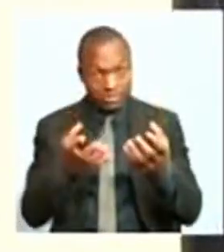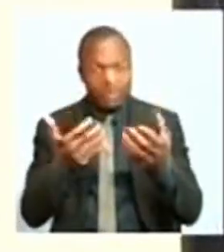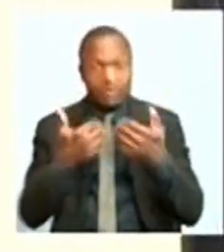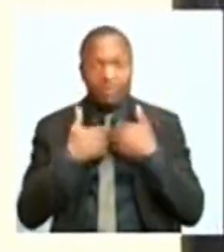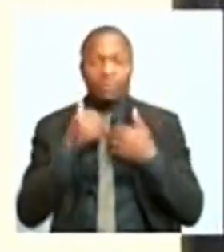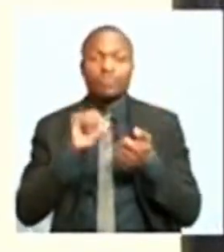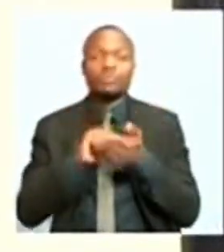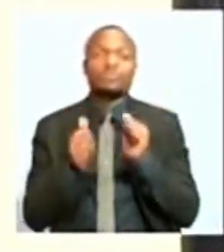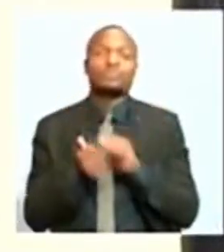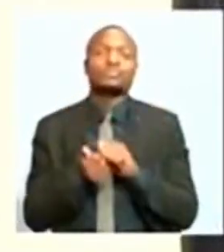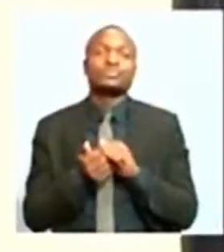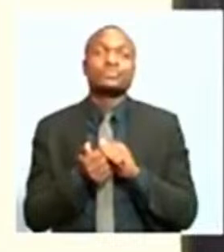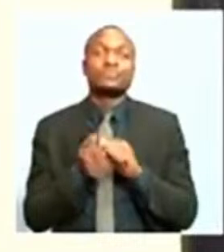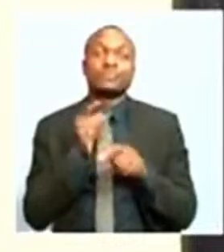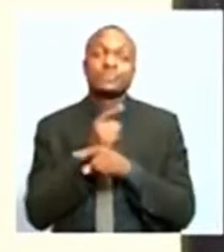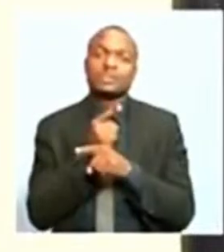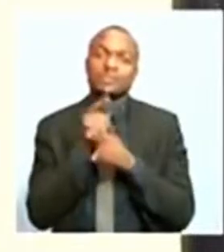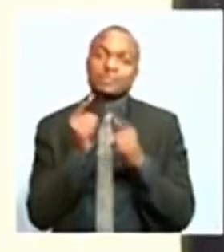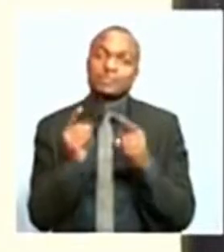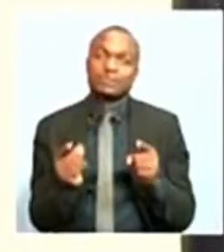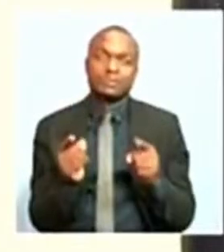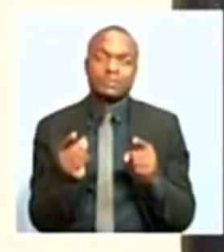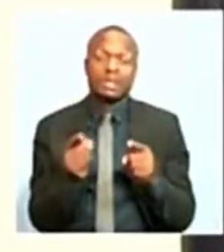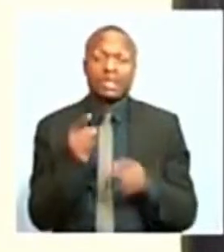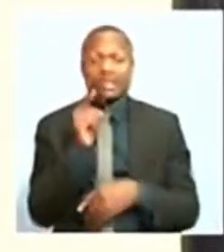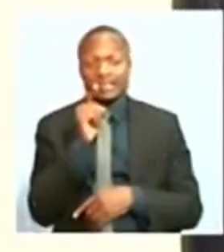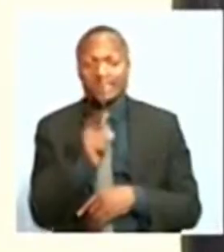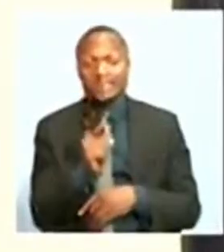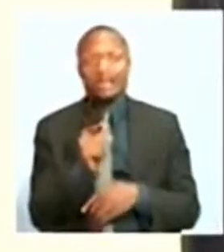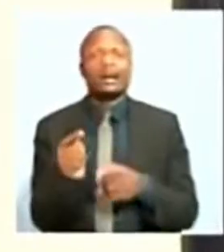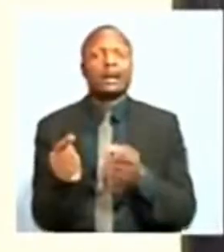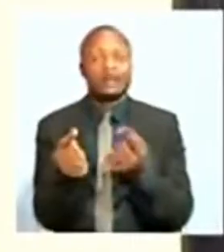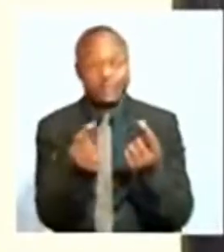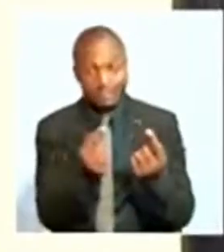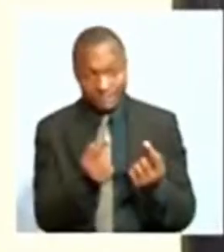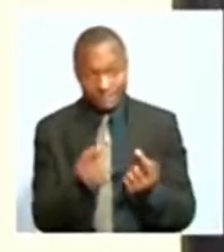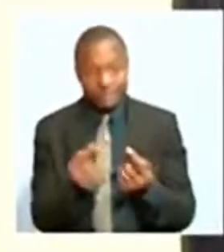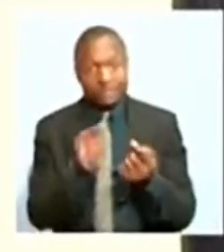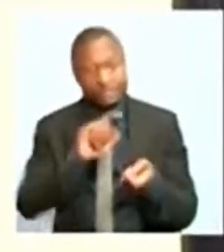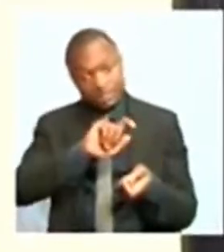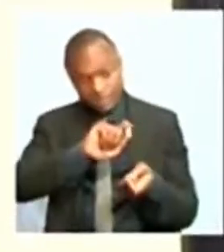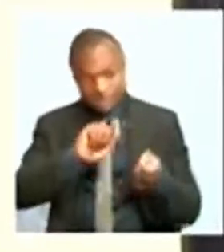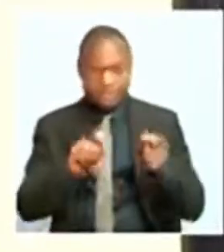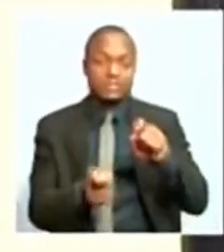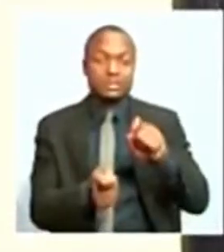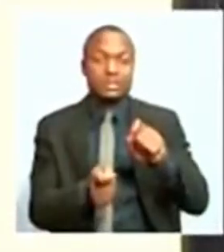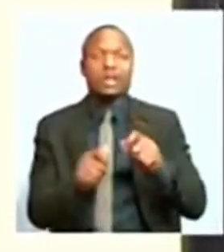calamity, and just that incident changes everything